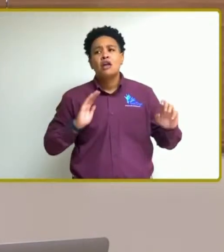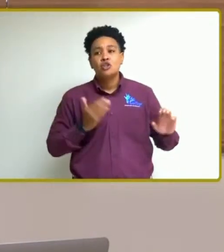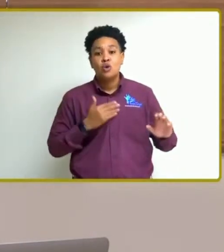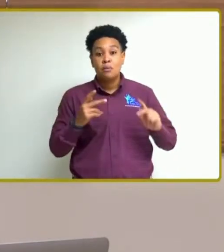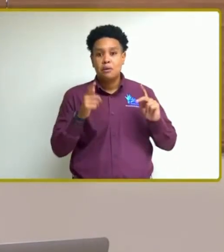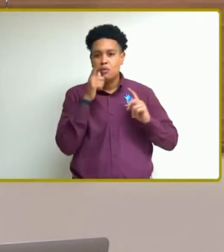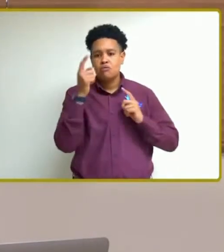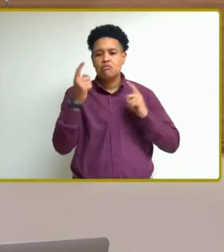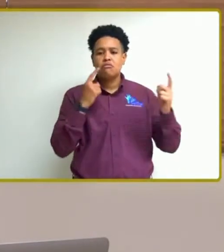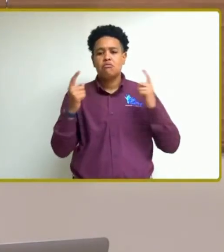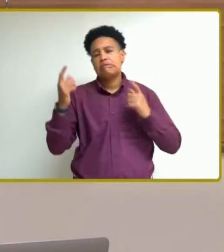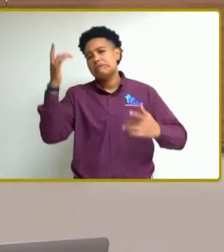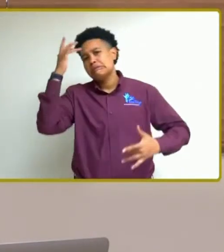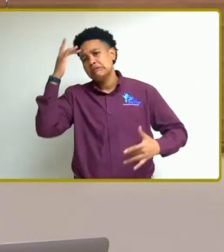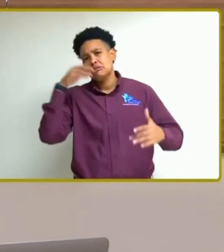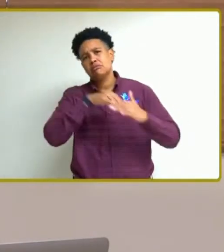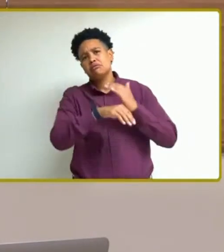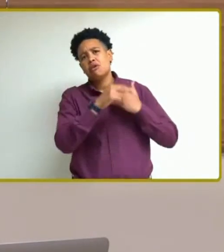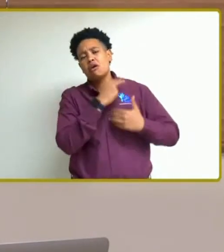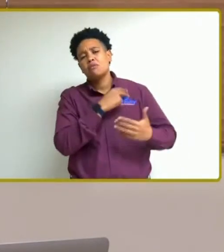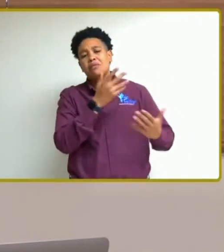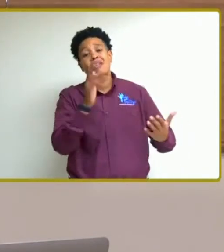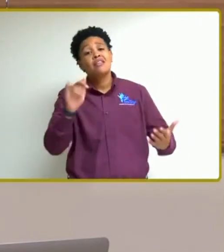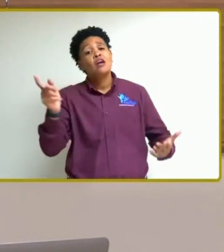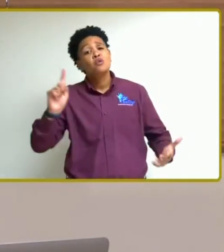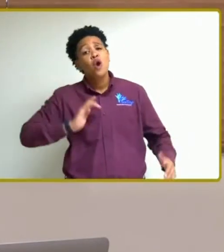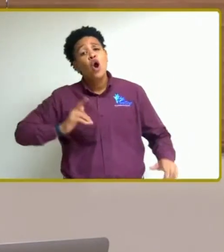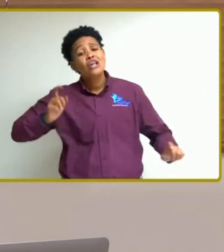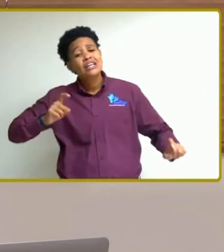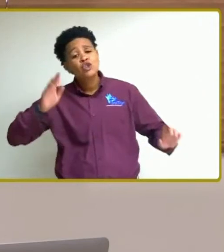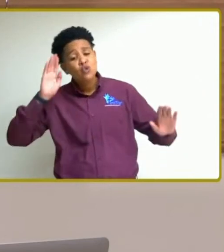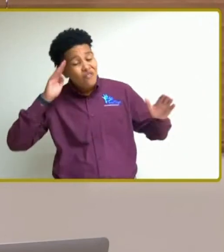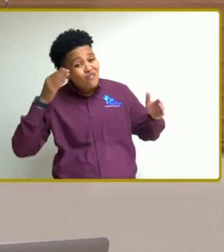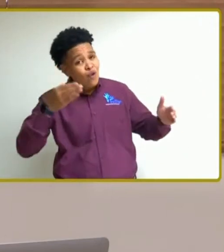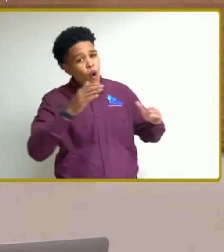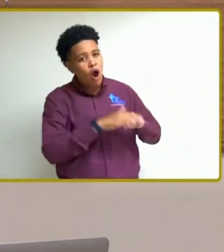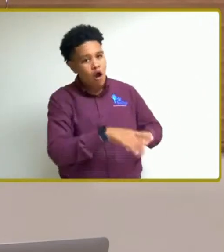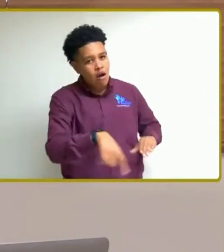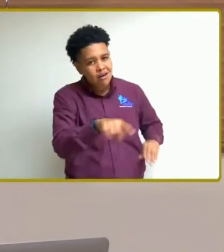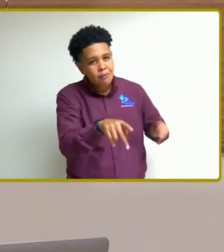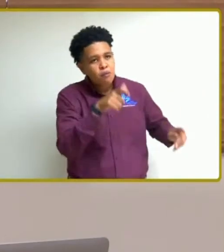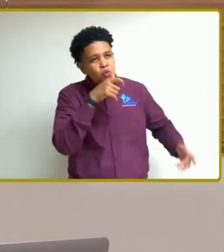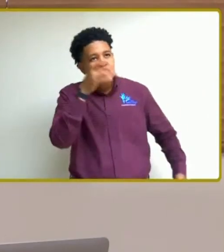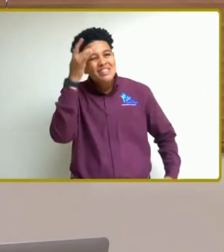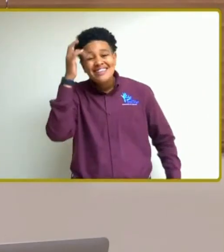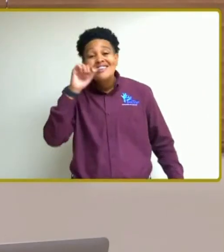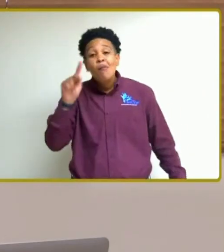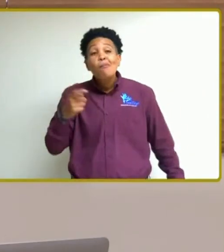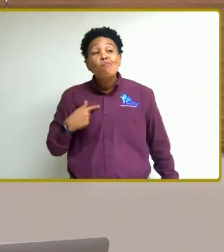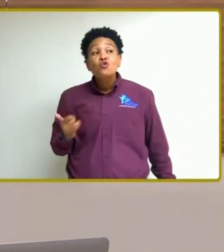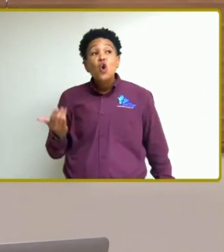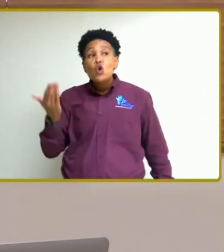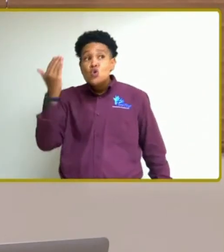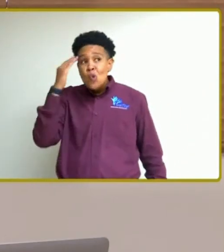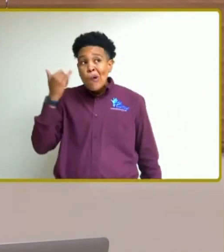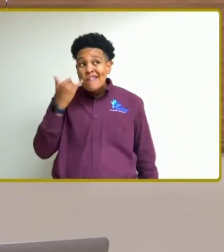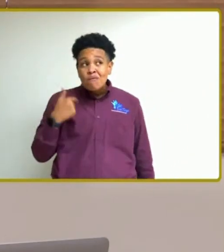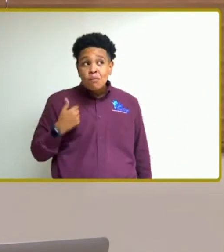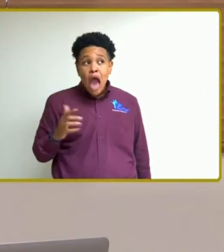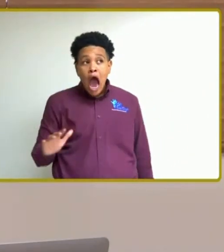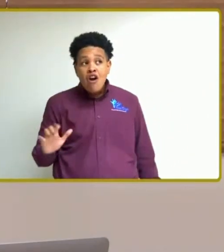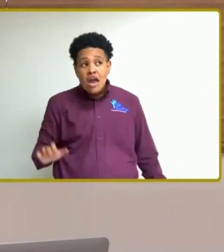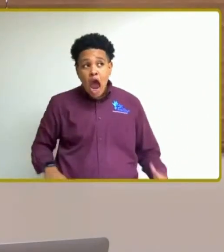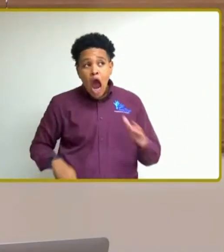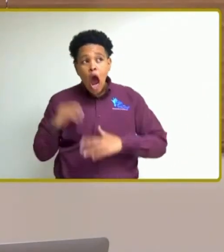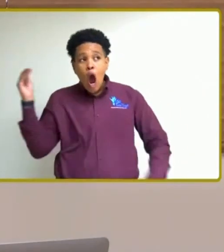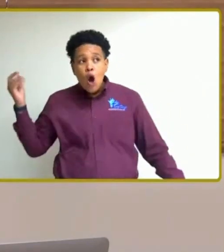sick. And that is where our testing really should be directed at this point in time. But as